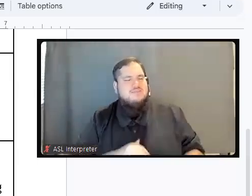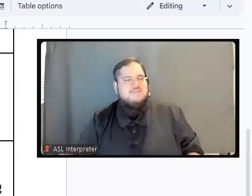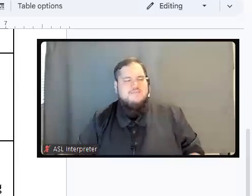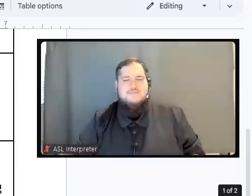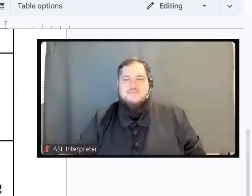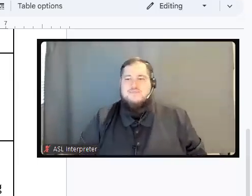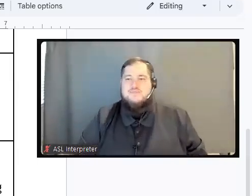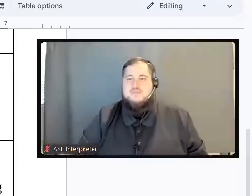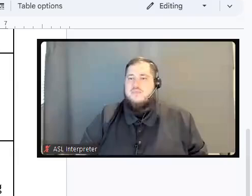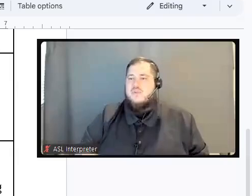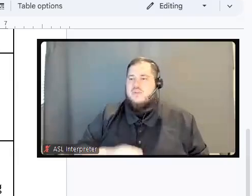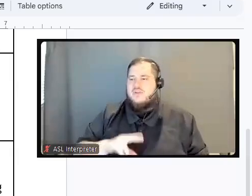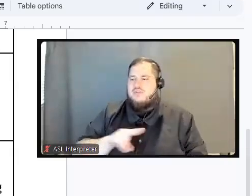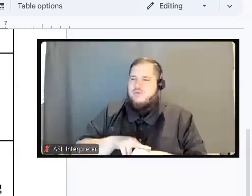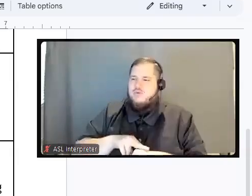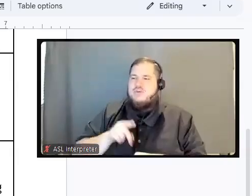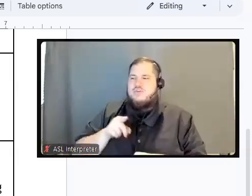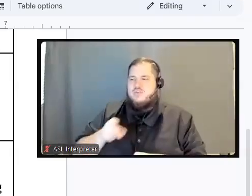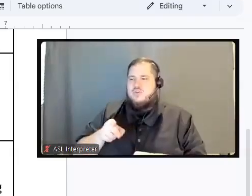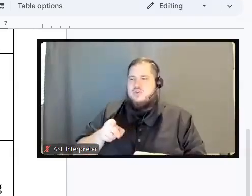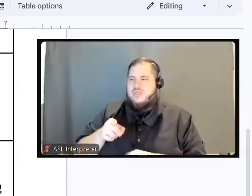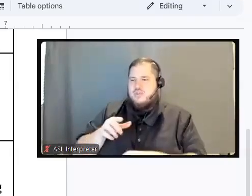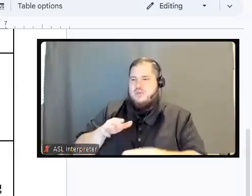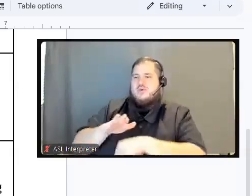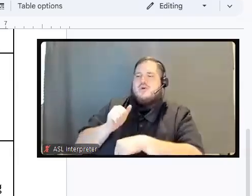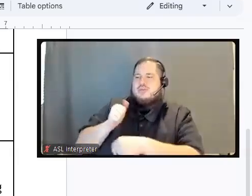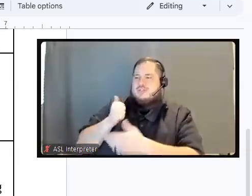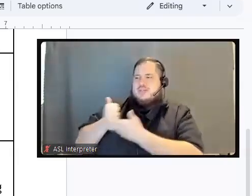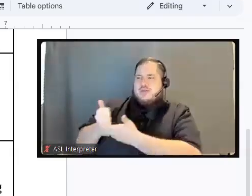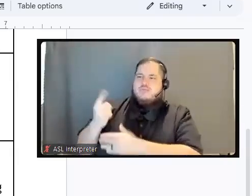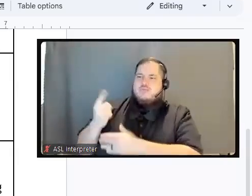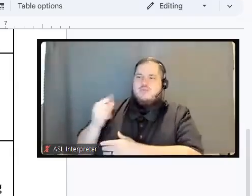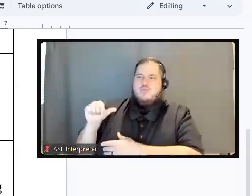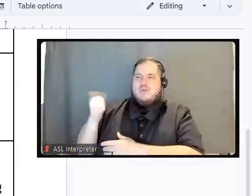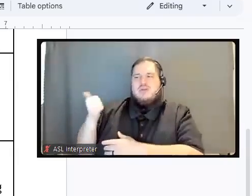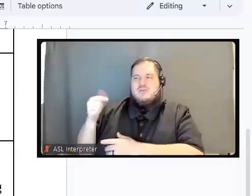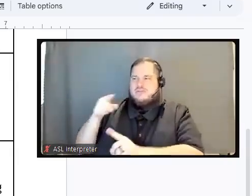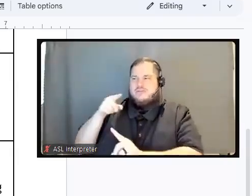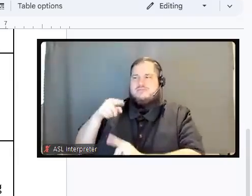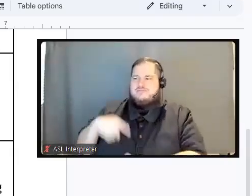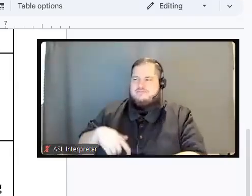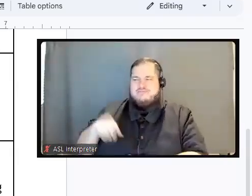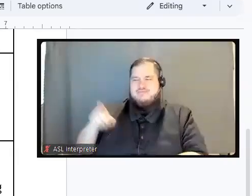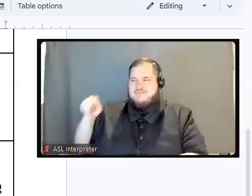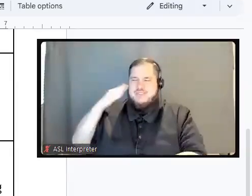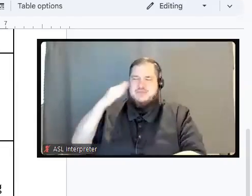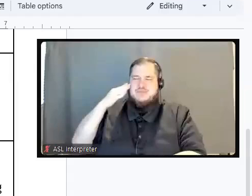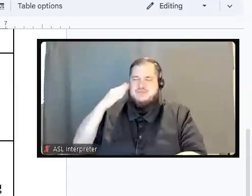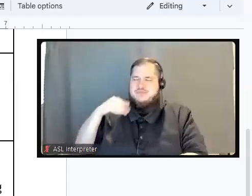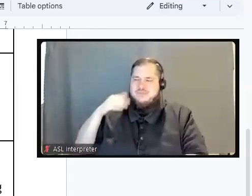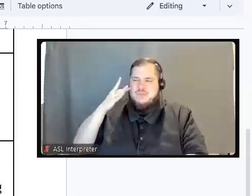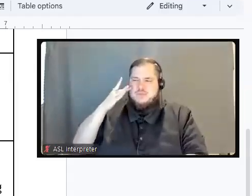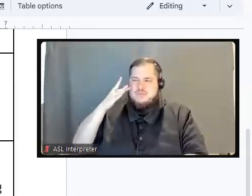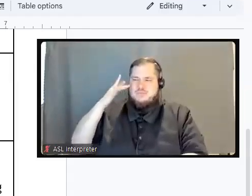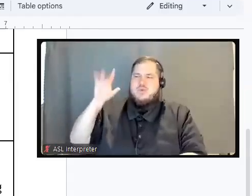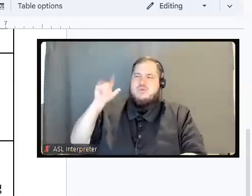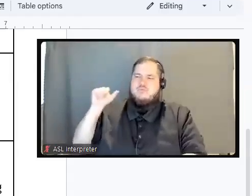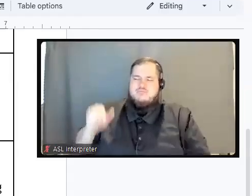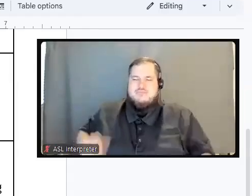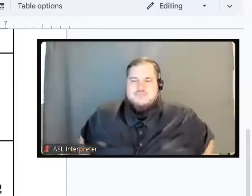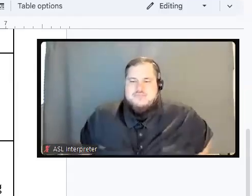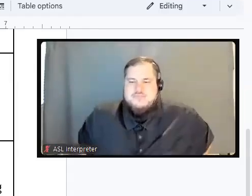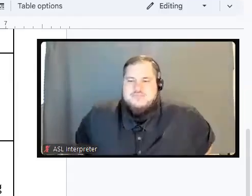of course you're being called to help out somewhere else. That's just natural. They're smart. They're smart. BHA I smart. think just like